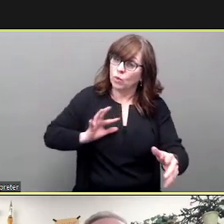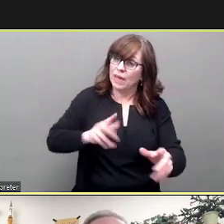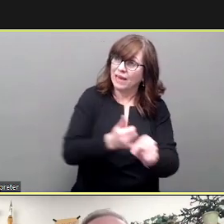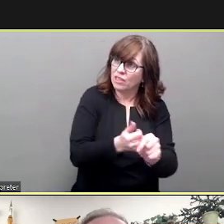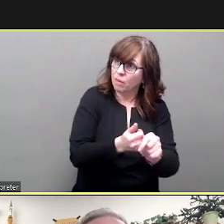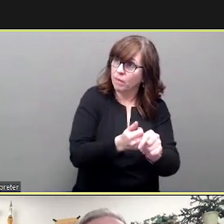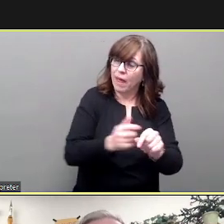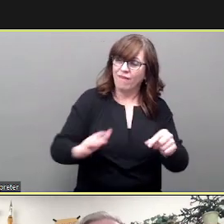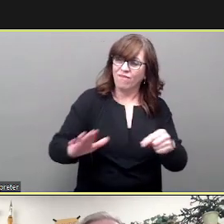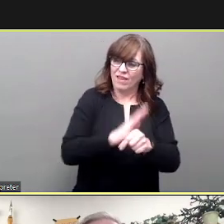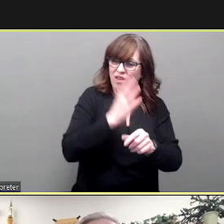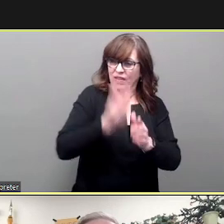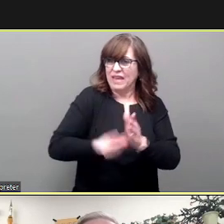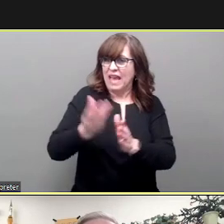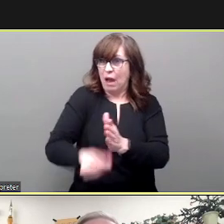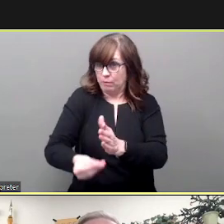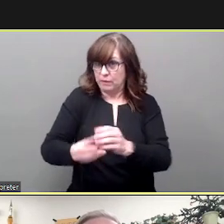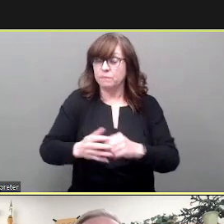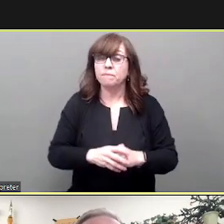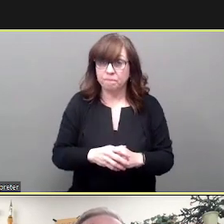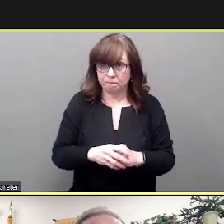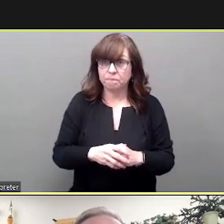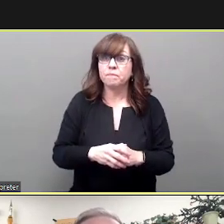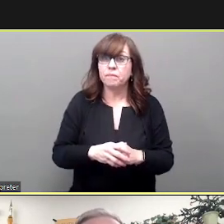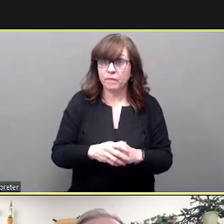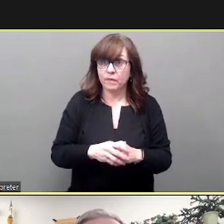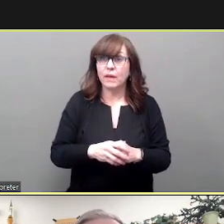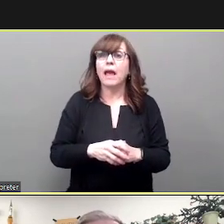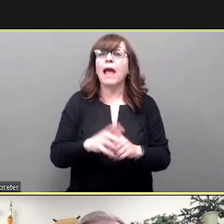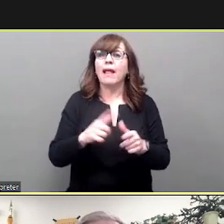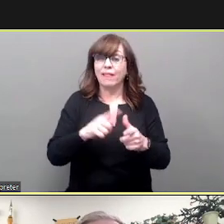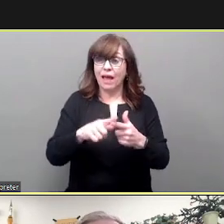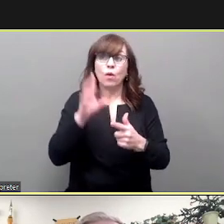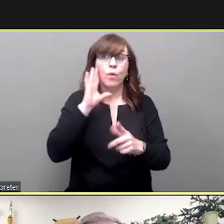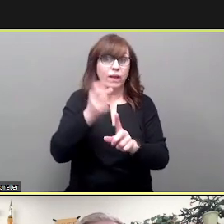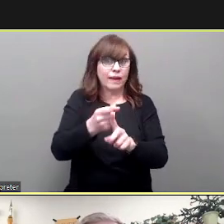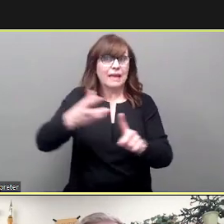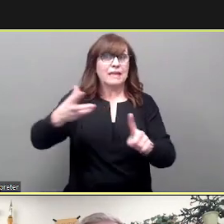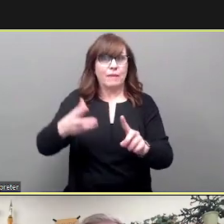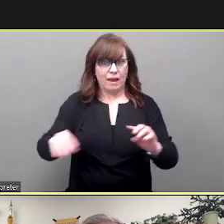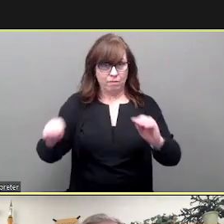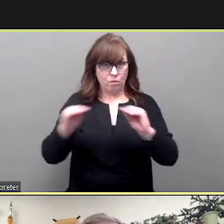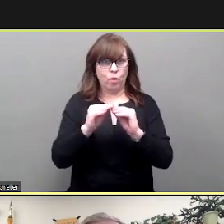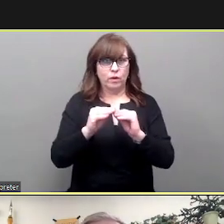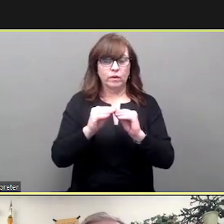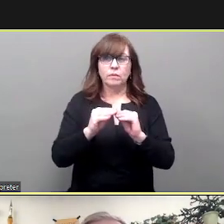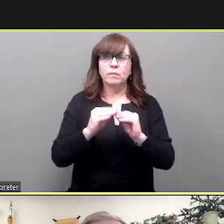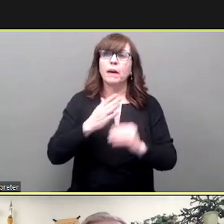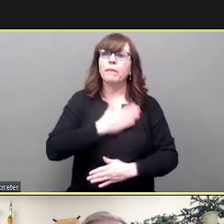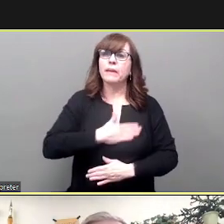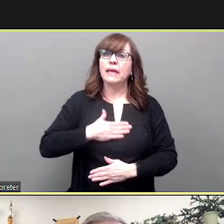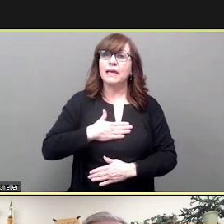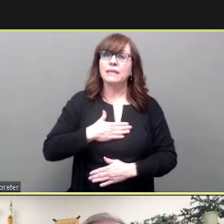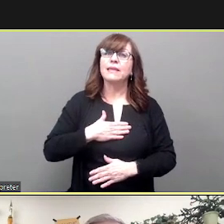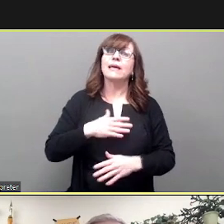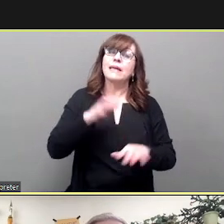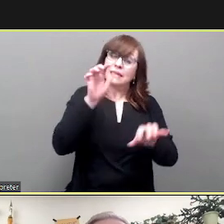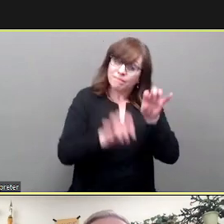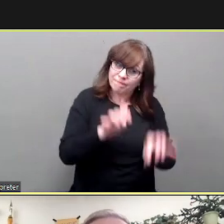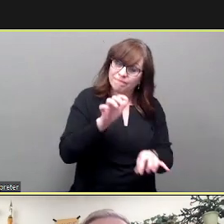And then after that, we will expand. But please, again, one last time, go get your free